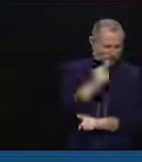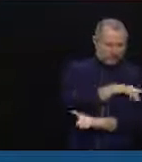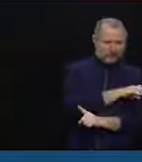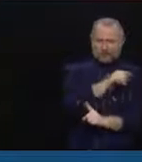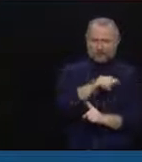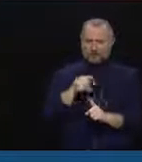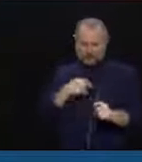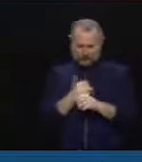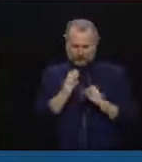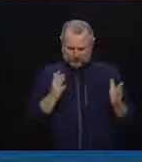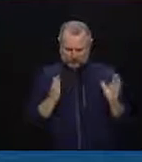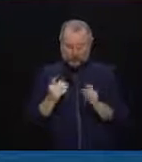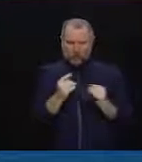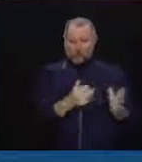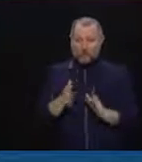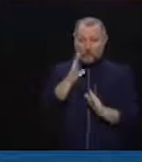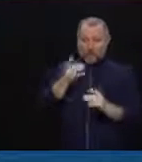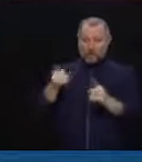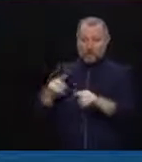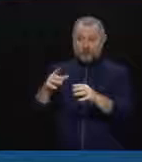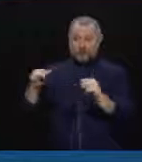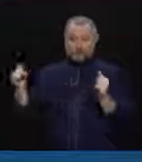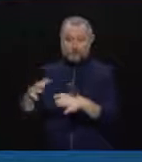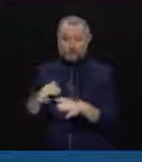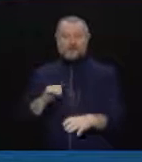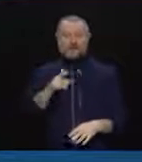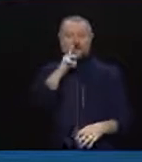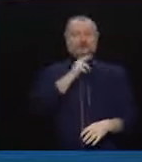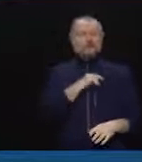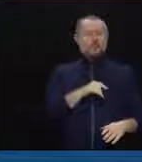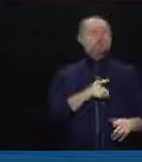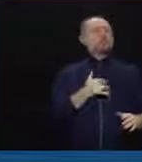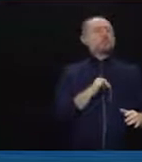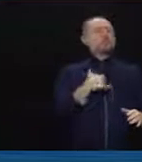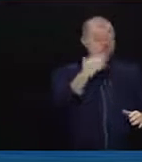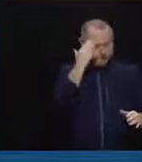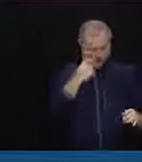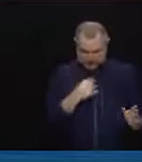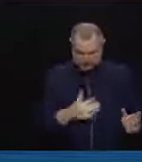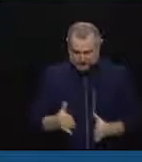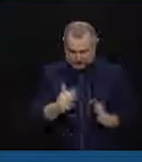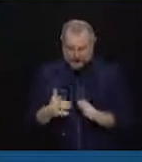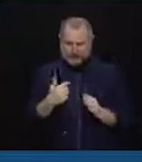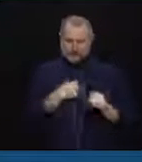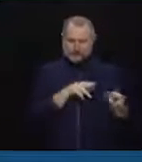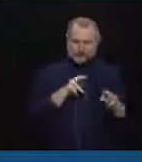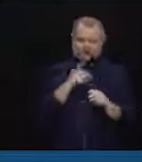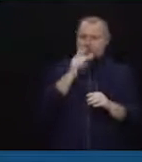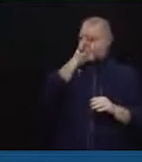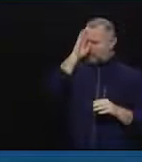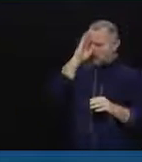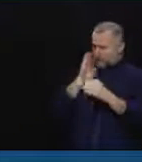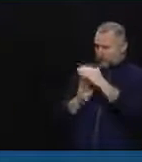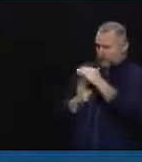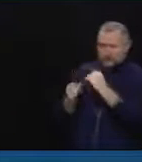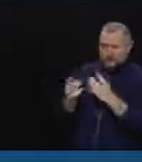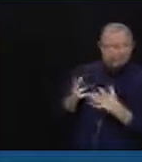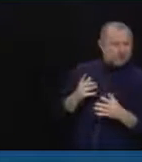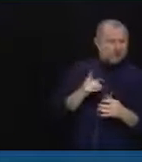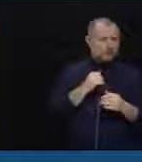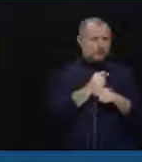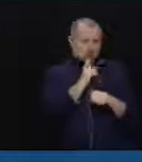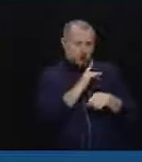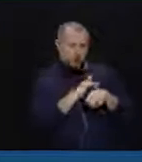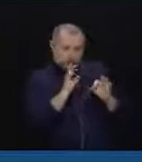Thanksgiving. And we talked about making sure that we had capacity in our hospitals. That included me signing an executive order